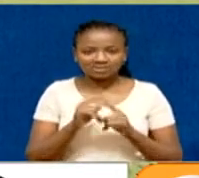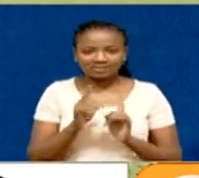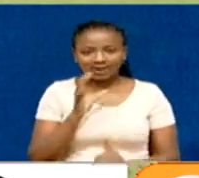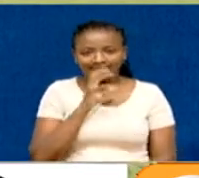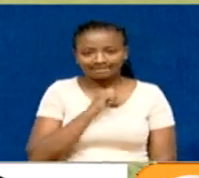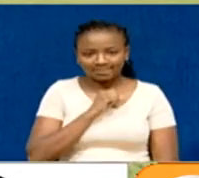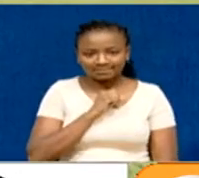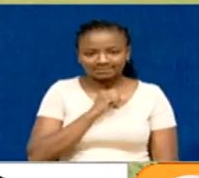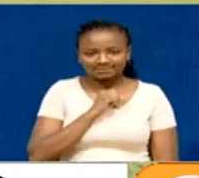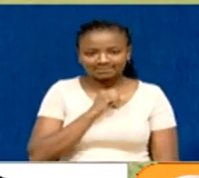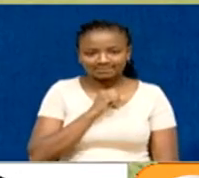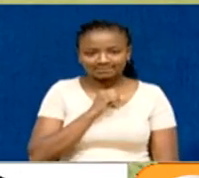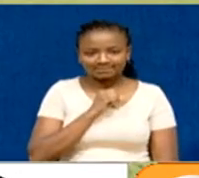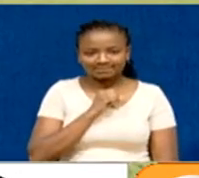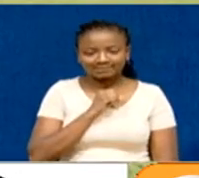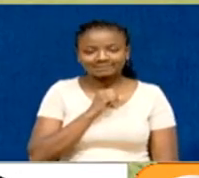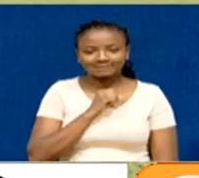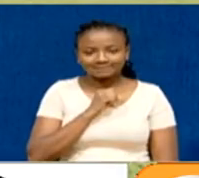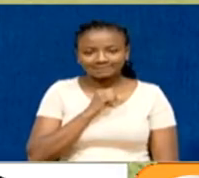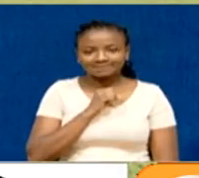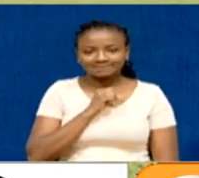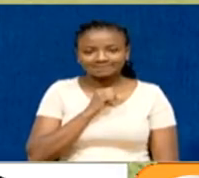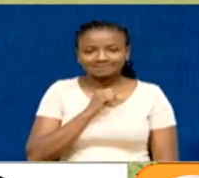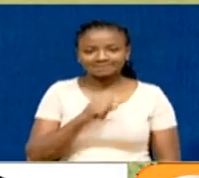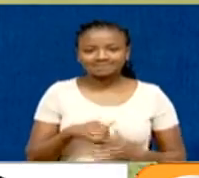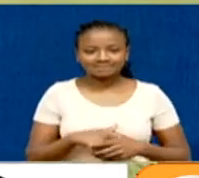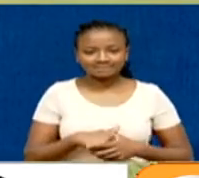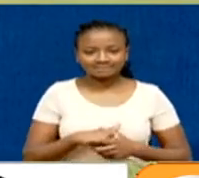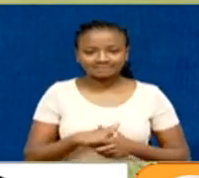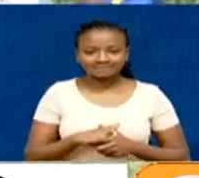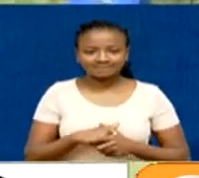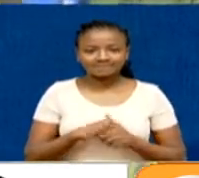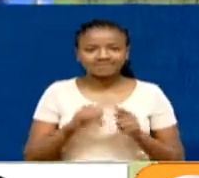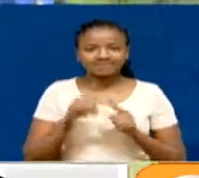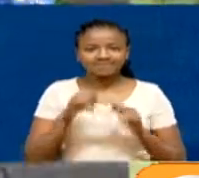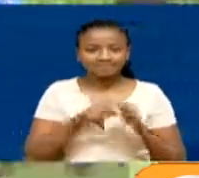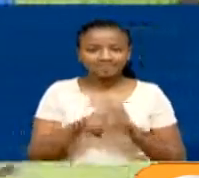1v1 a goalkeeper 2 times, and then 2 or 3 times we are not scoring.